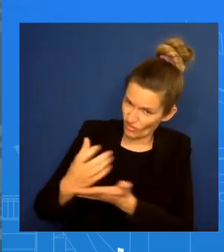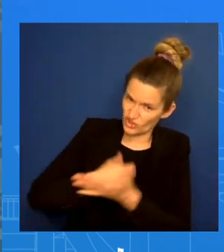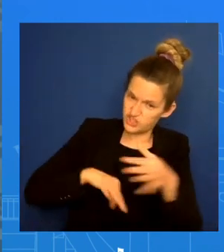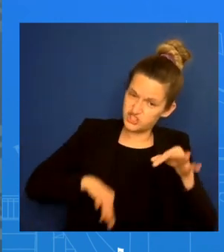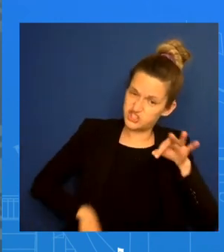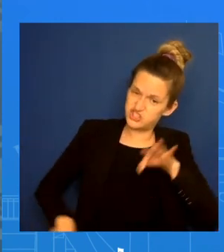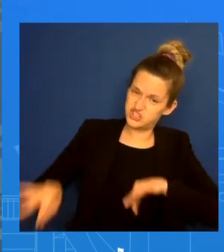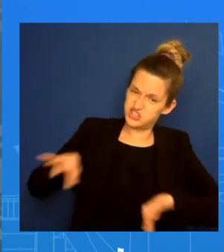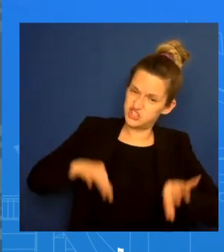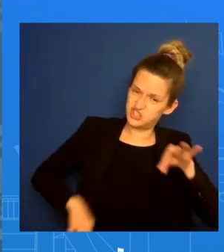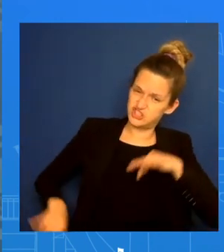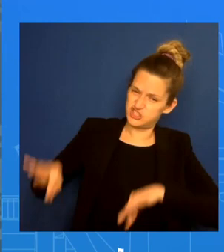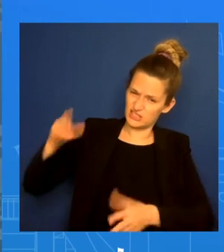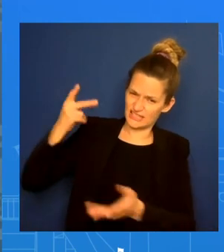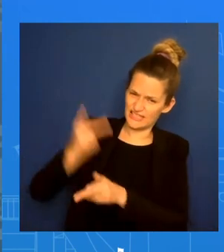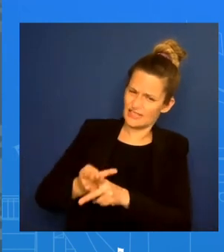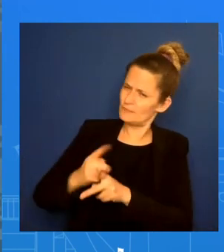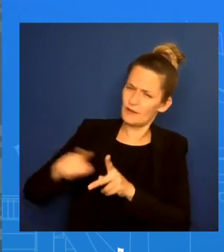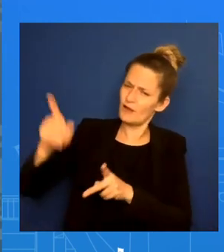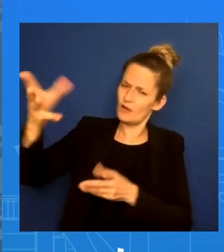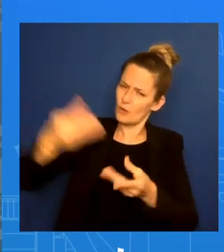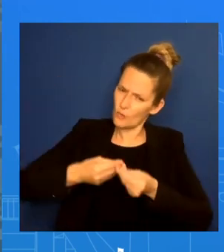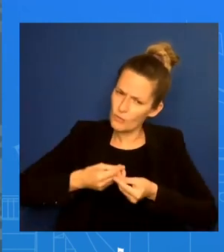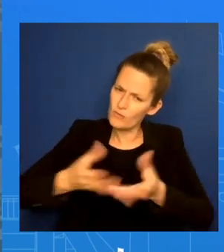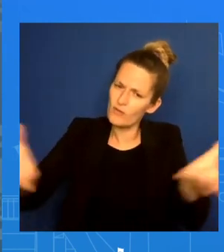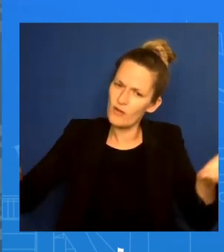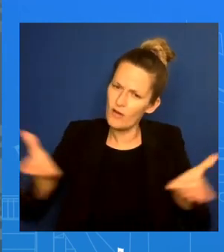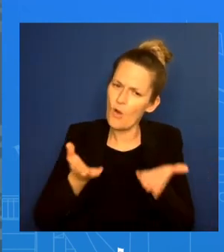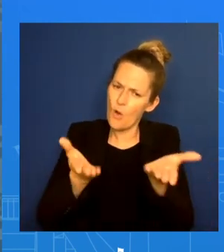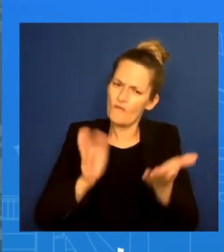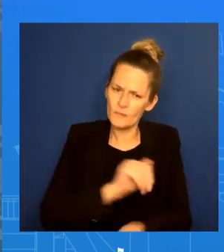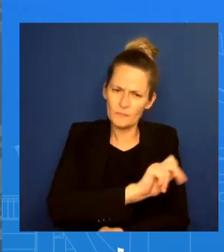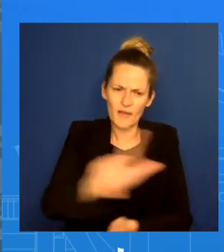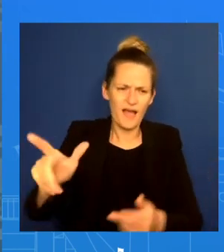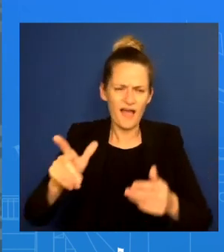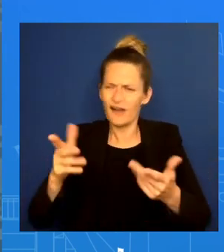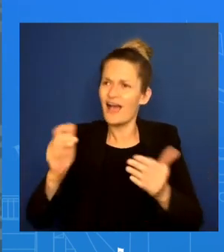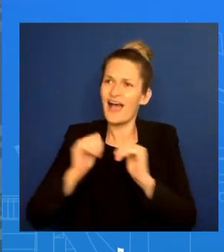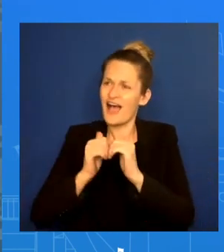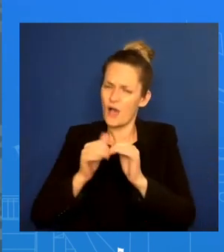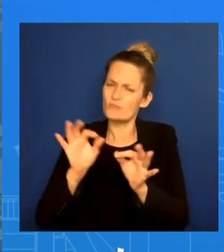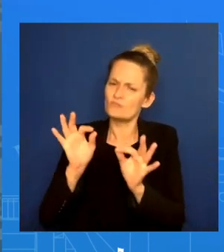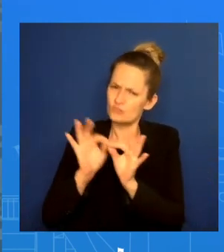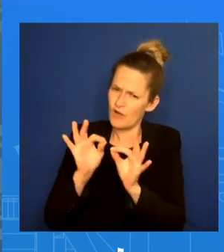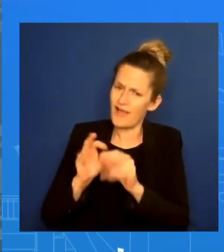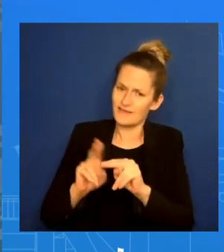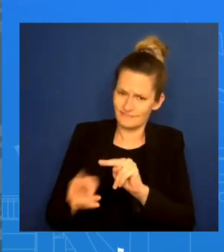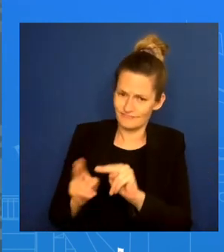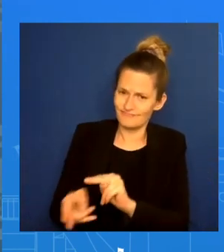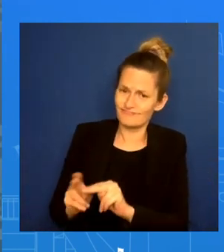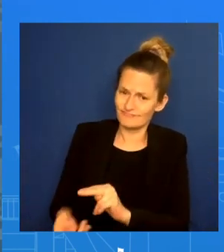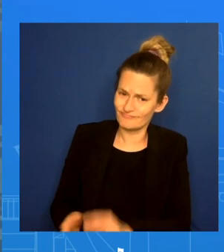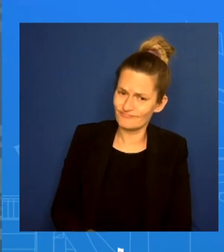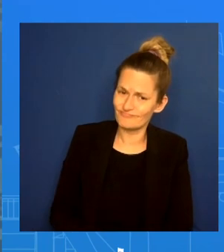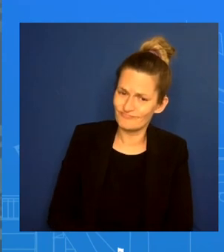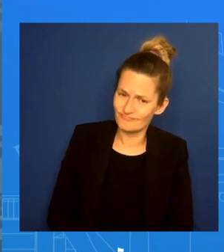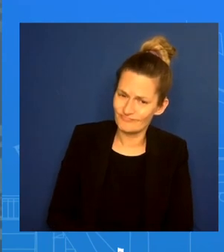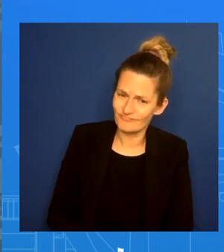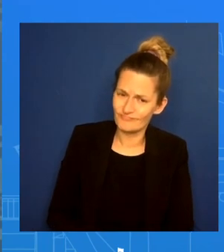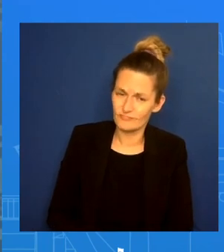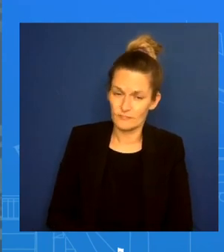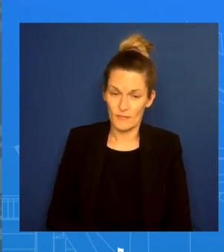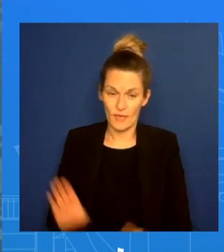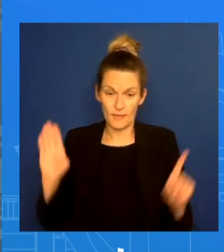was just asked about the reconciliation bill. That is something that is incredibly important as we lower drug prices. And so there is